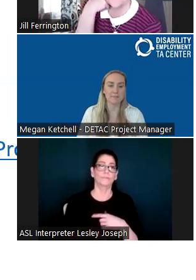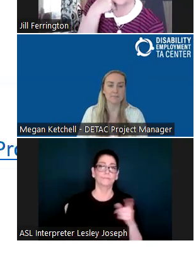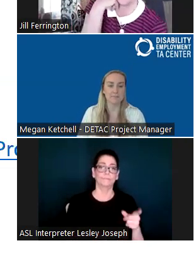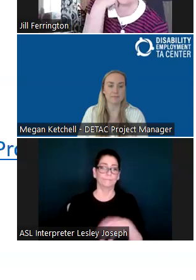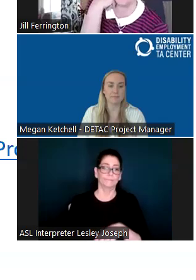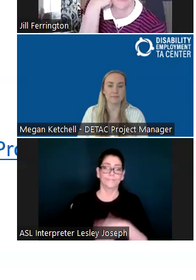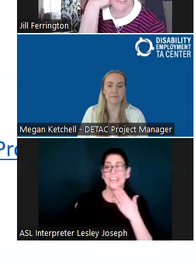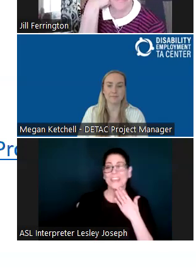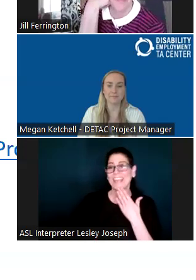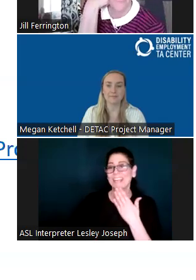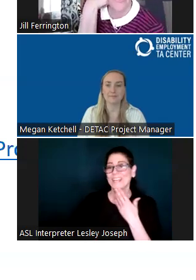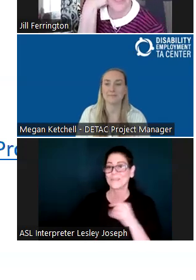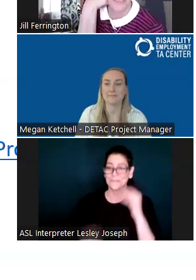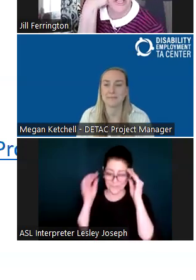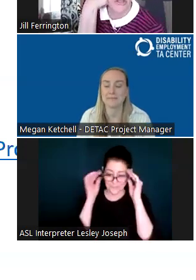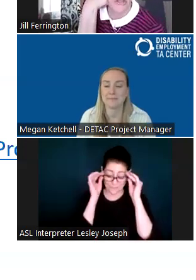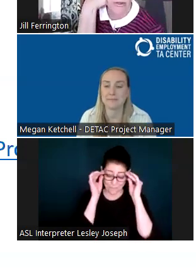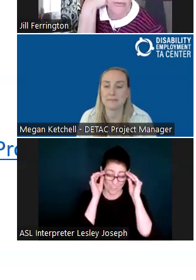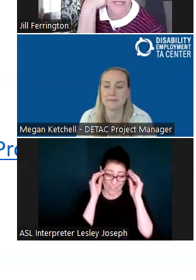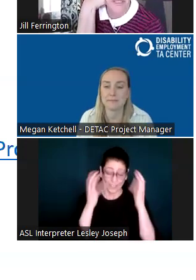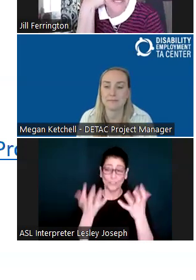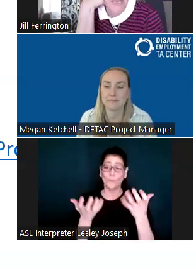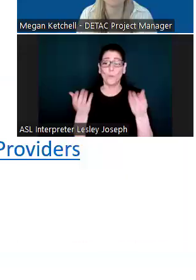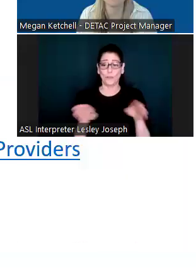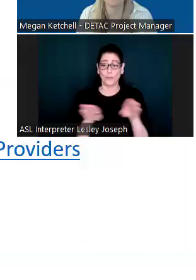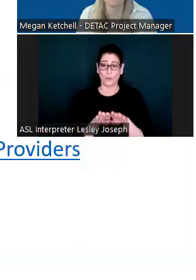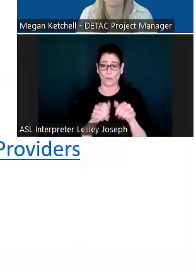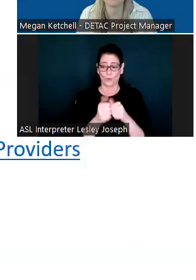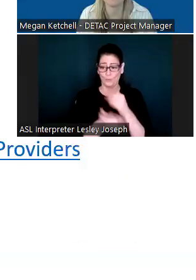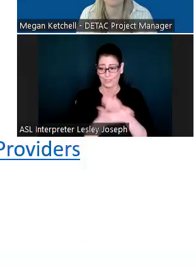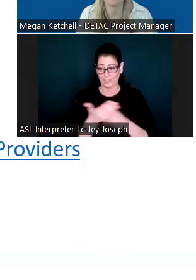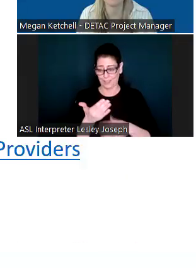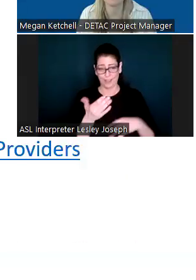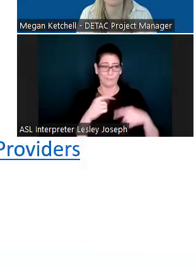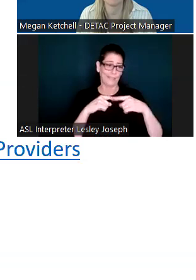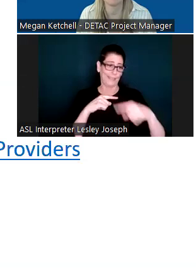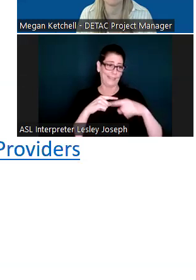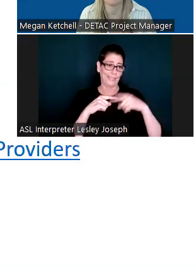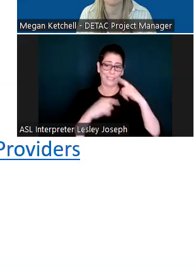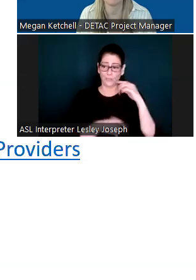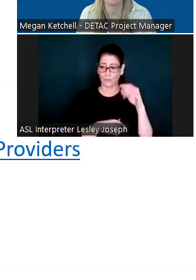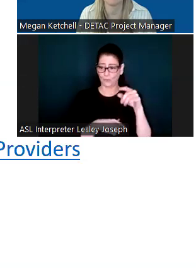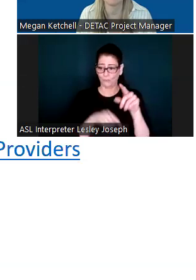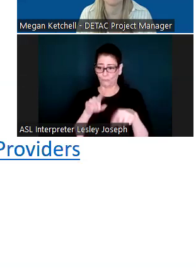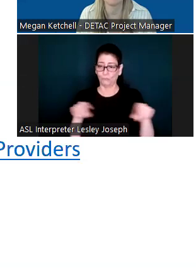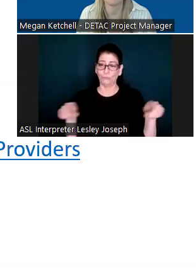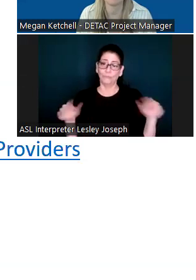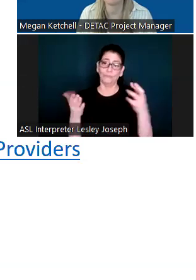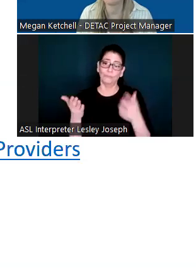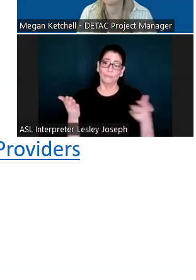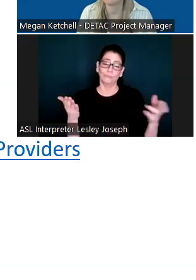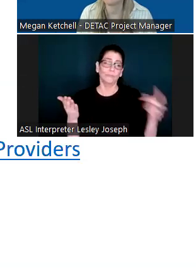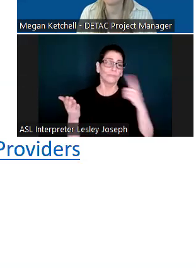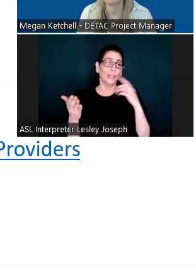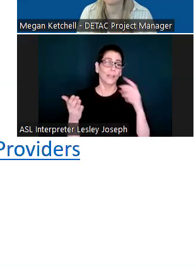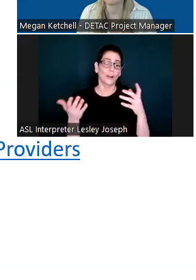Oh, thank you very much. We wanted to close out with some links to a variety of resources that have been made